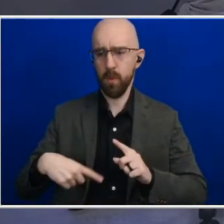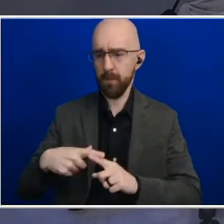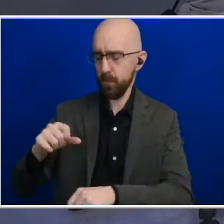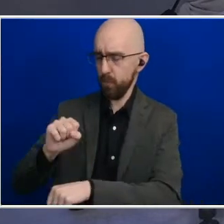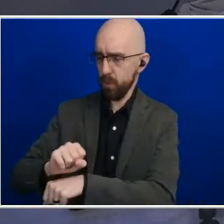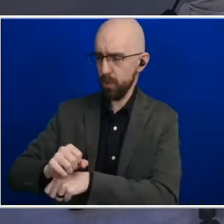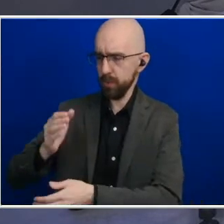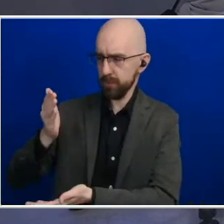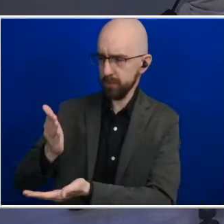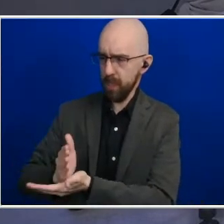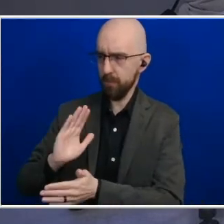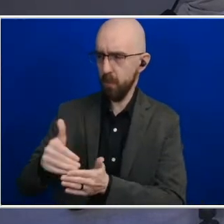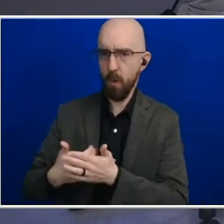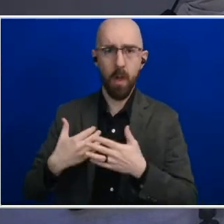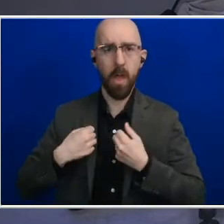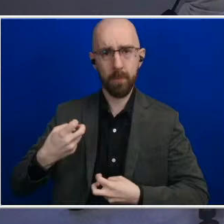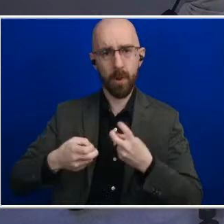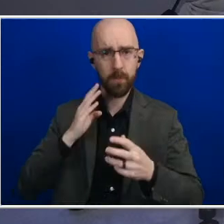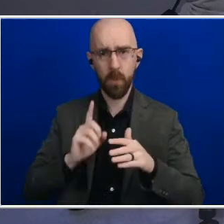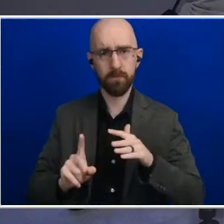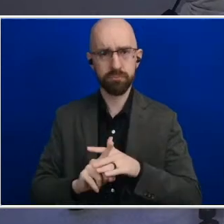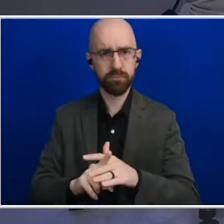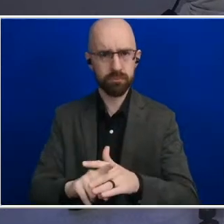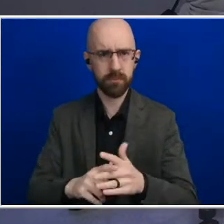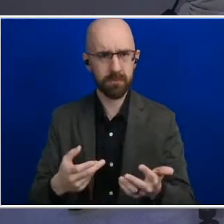health problems start. Gentlemen, is there a problem here?